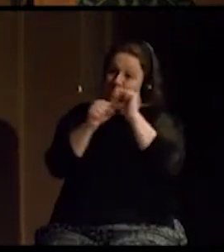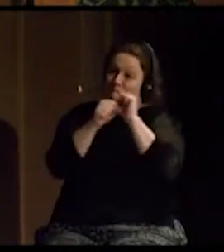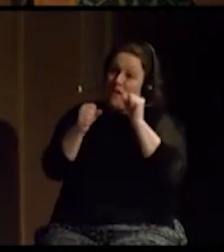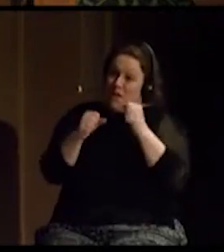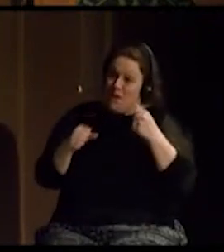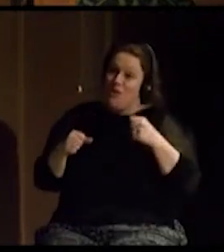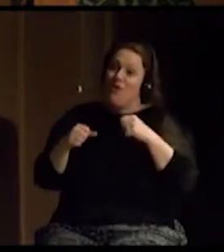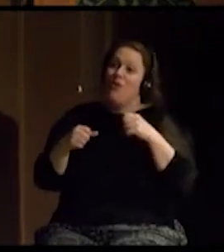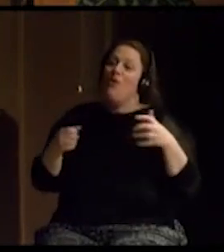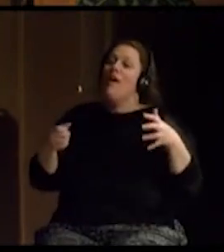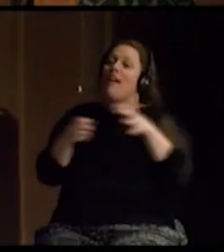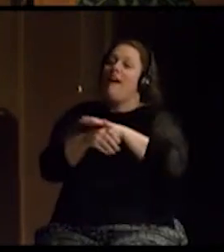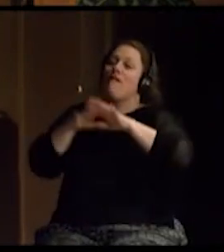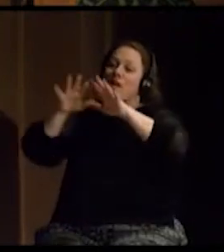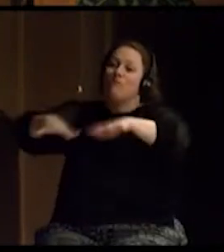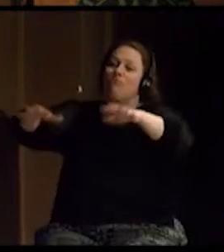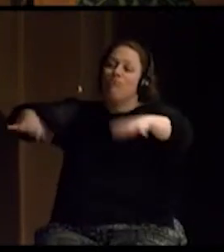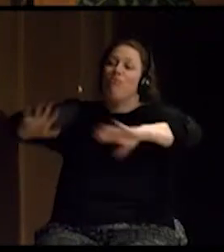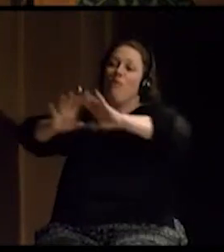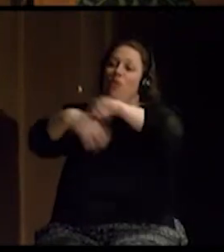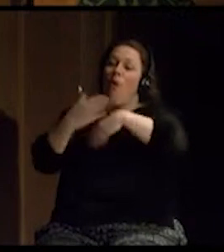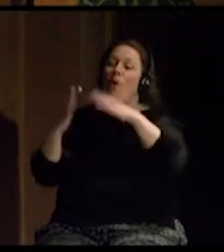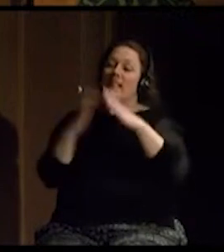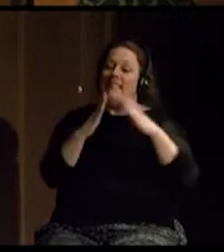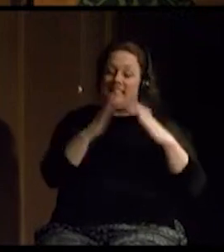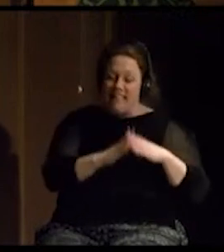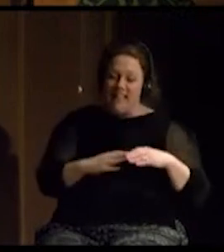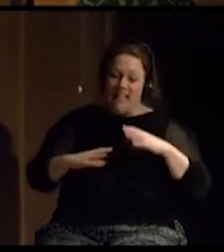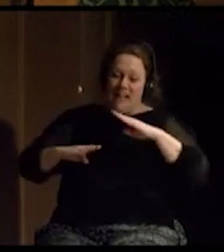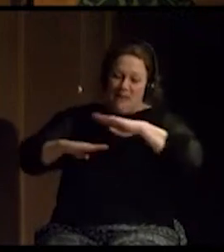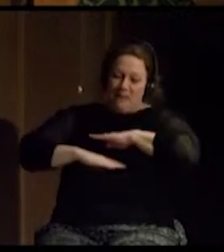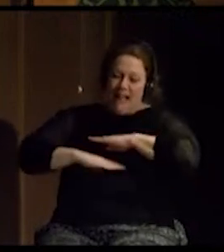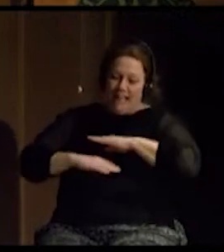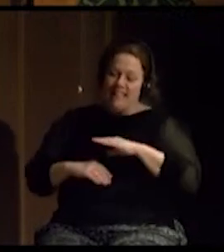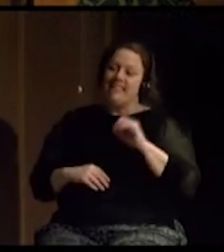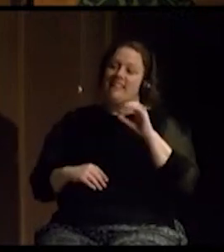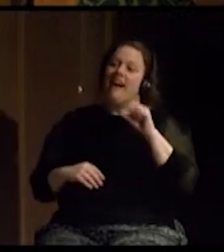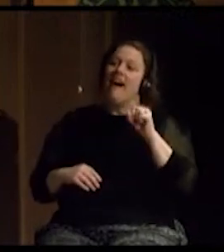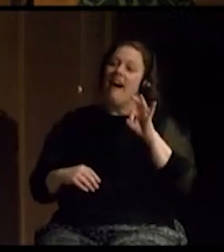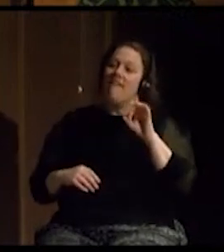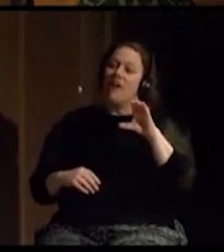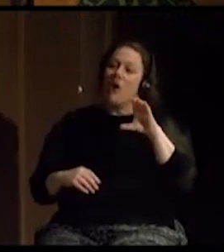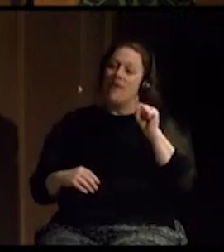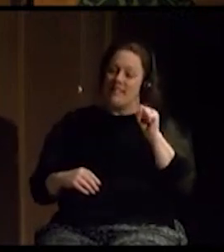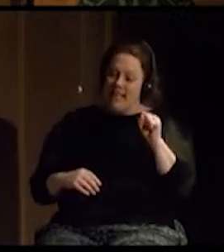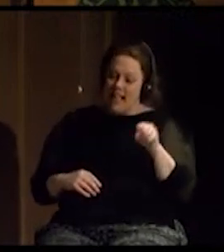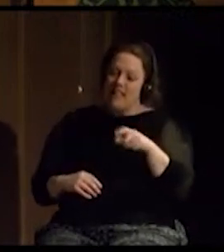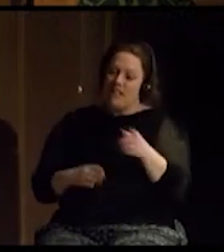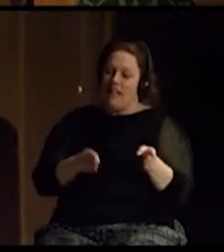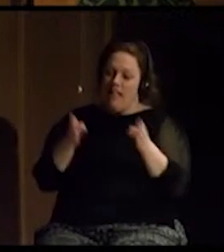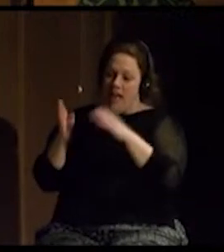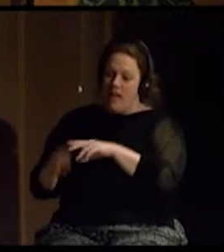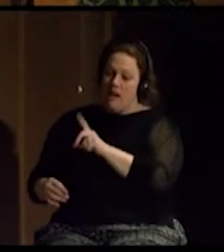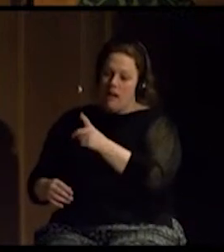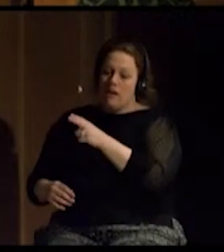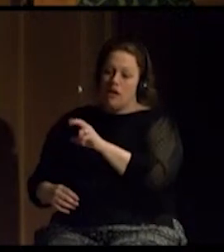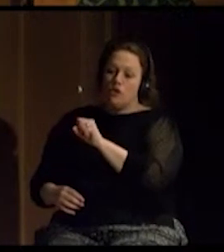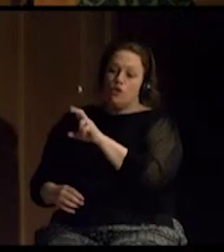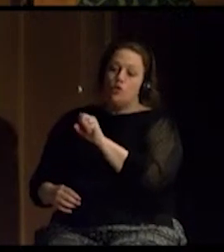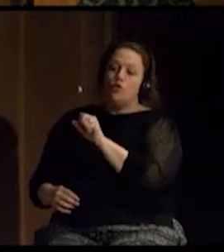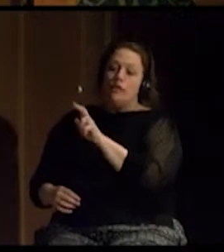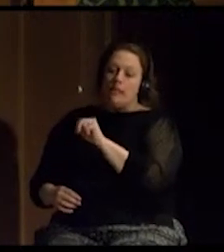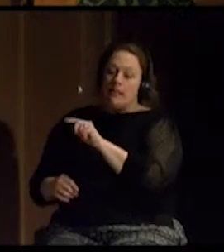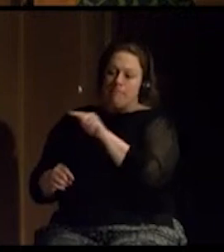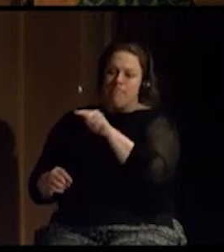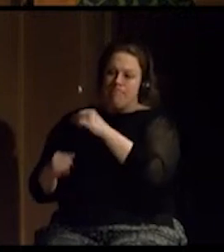in blankets, and Dr. Susan Pavel, the president of the Coast Salish Wool Weaving Center. So our